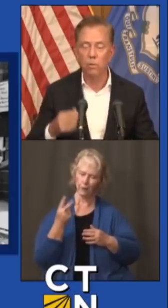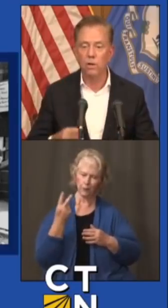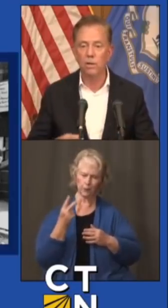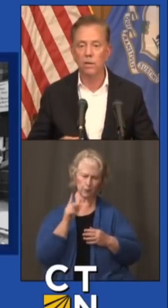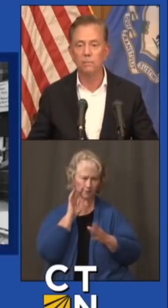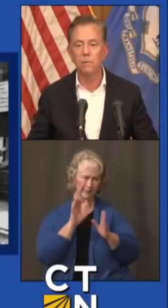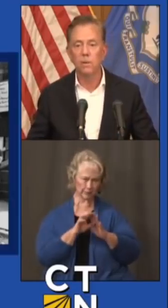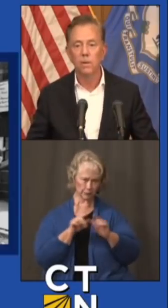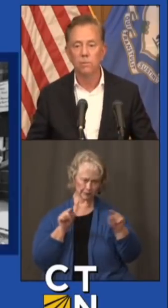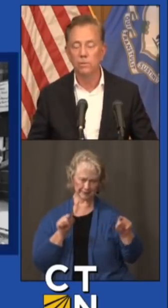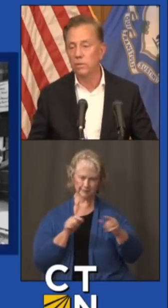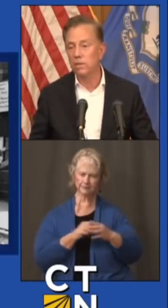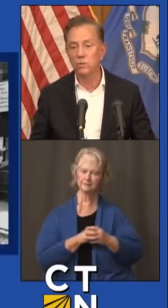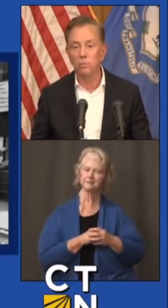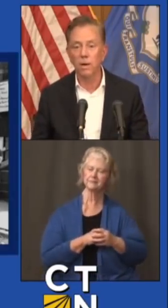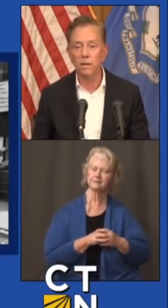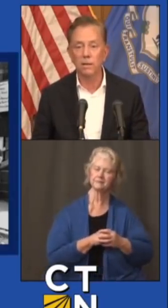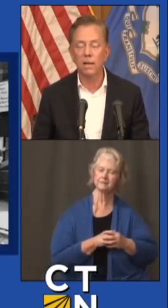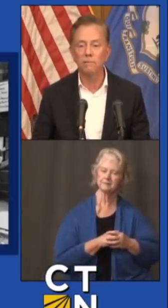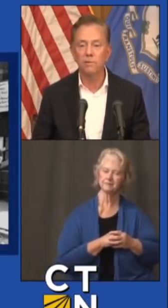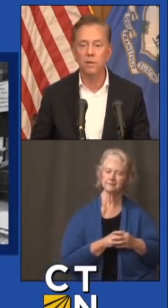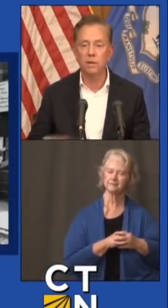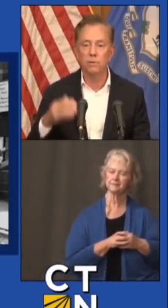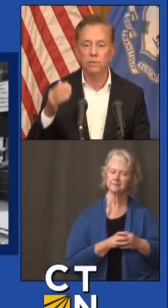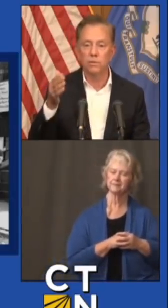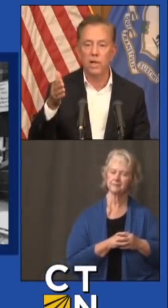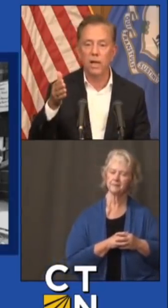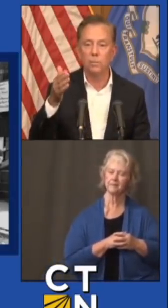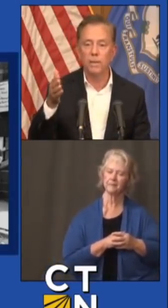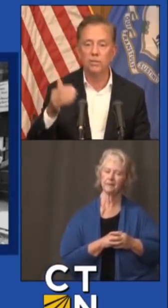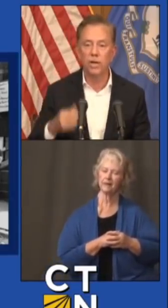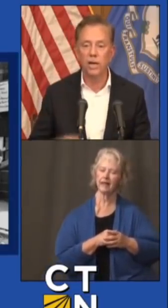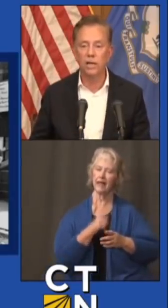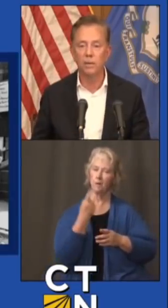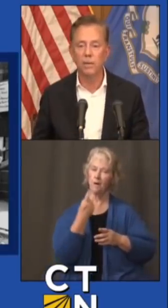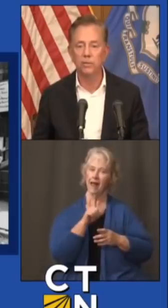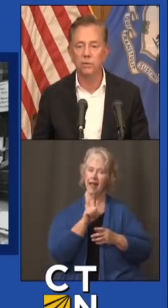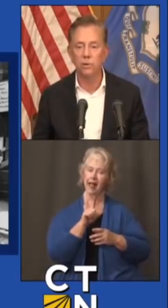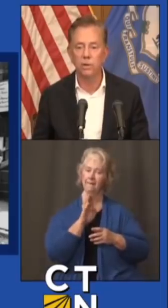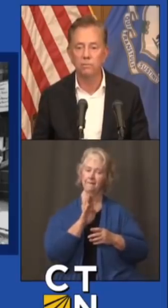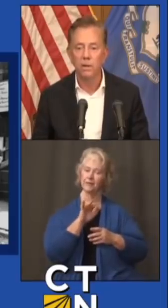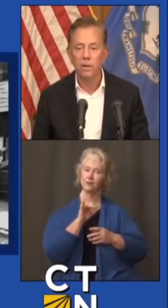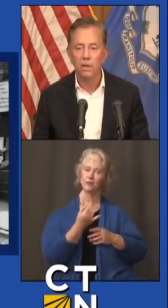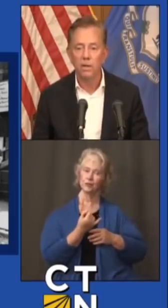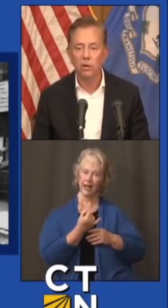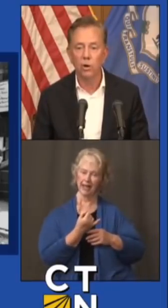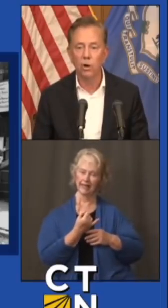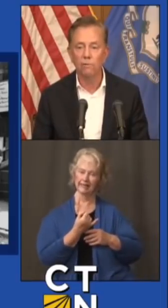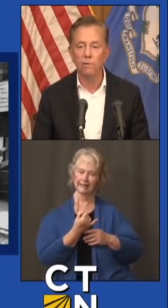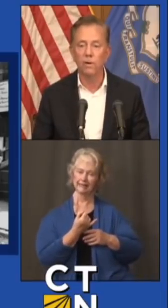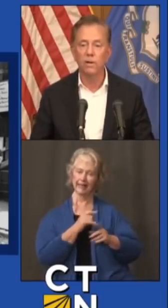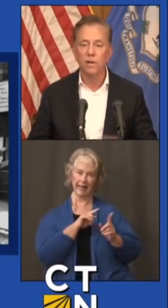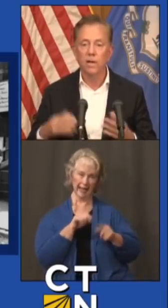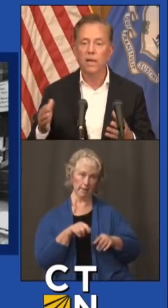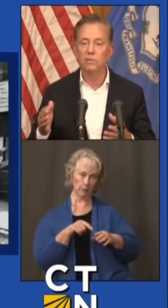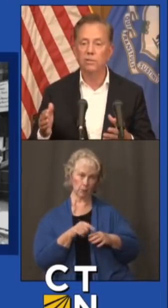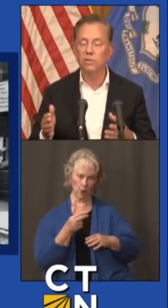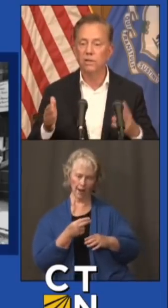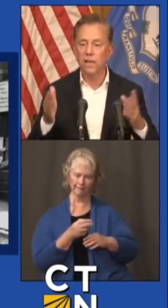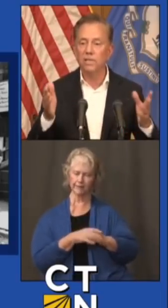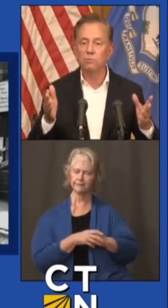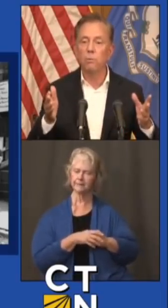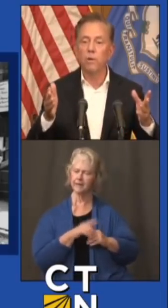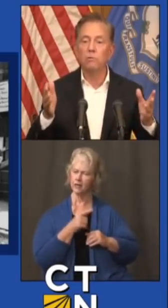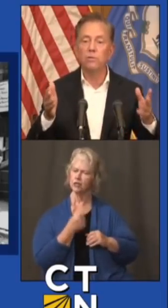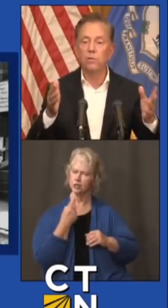to the one, which is at least on my left, which is LBJ coming to, to Hartford. And she